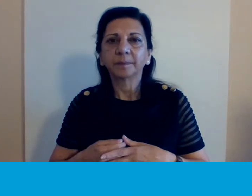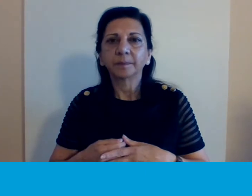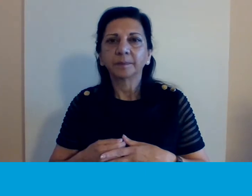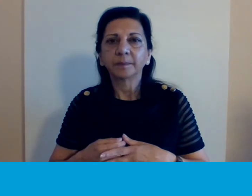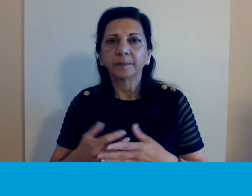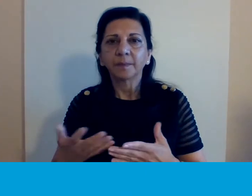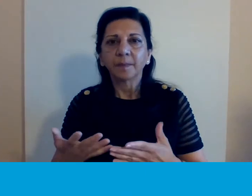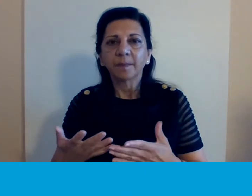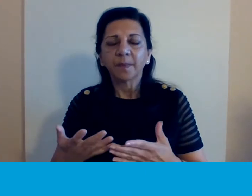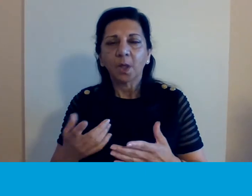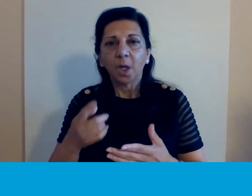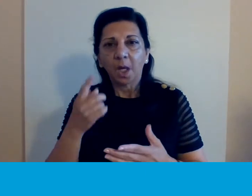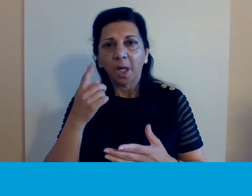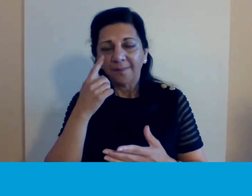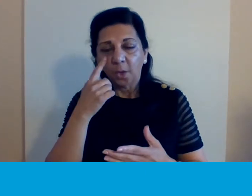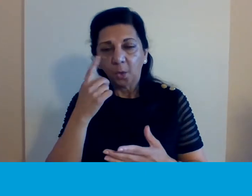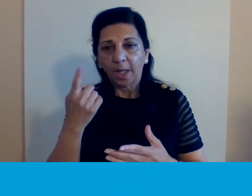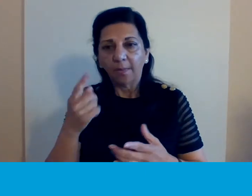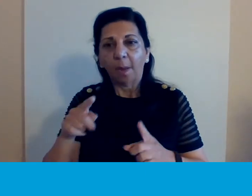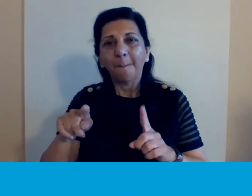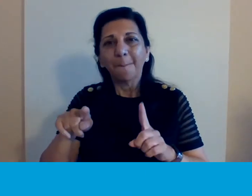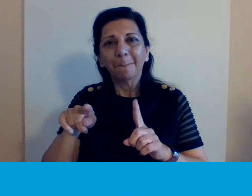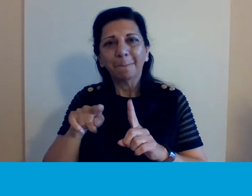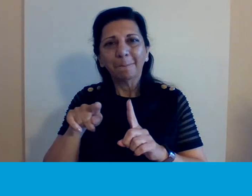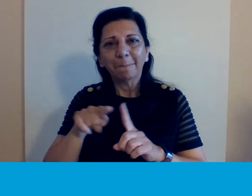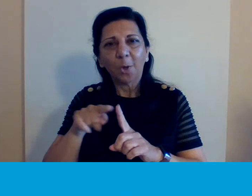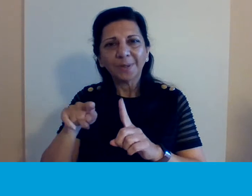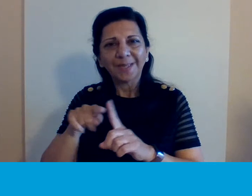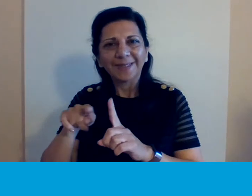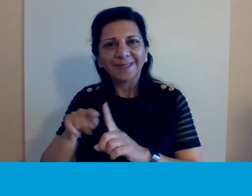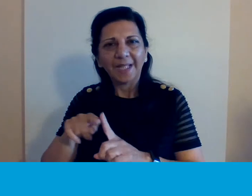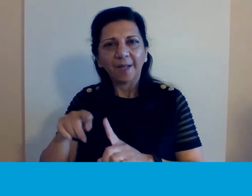positive benefits out for the local citizens of Derby and